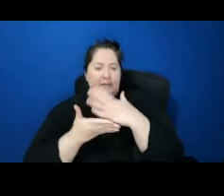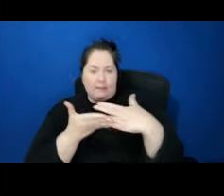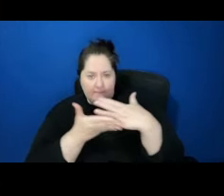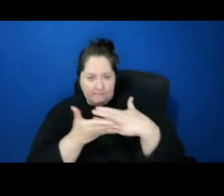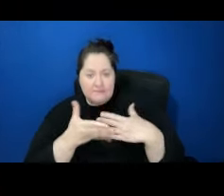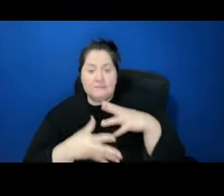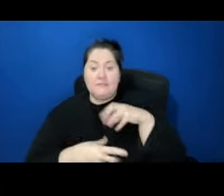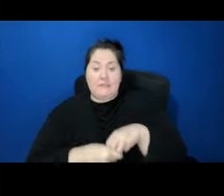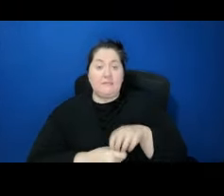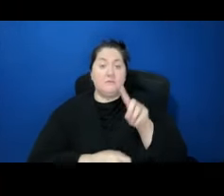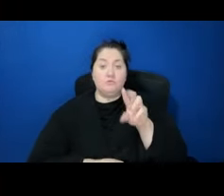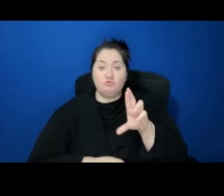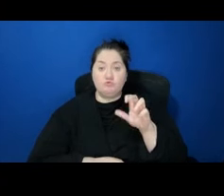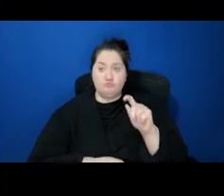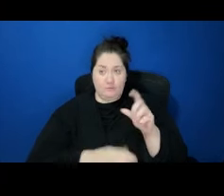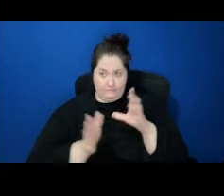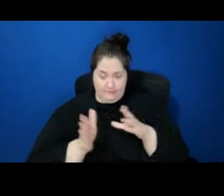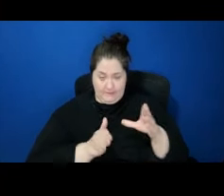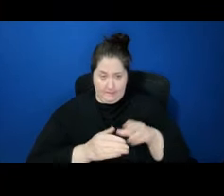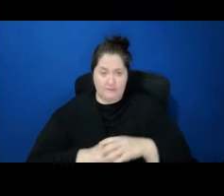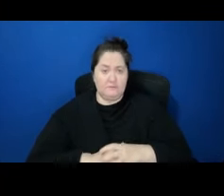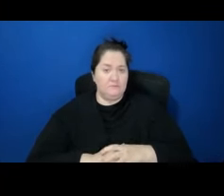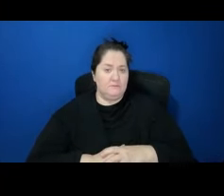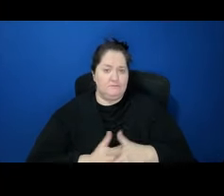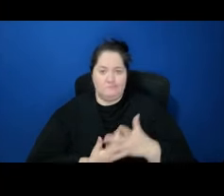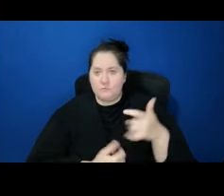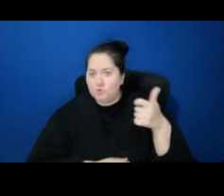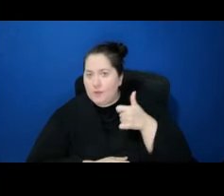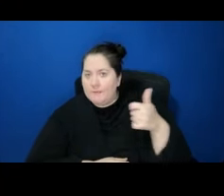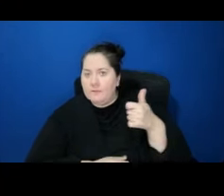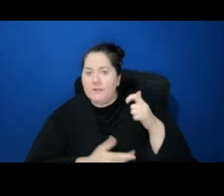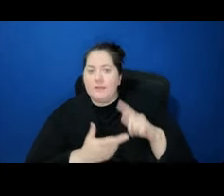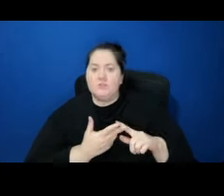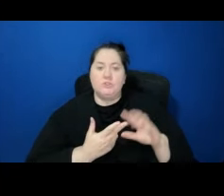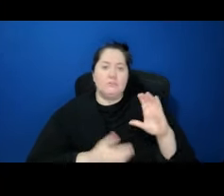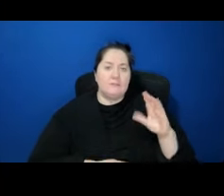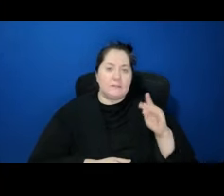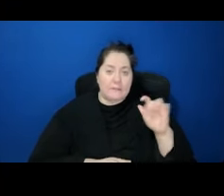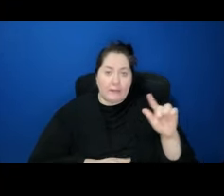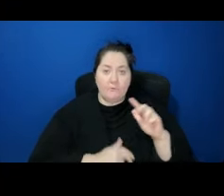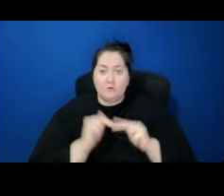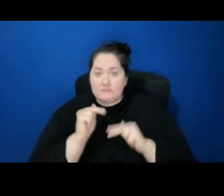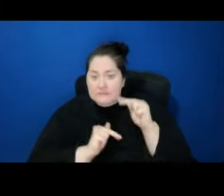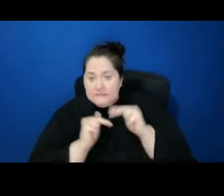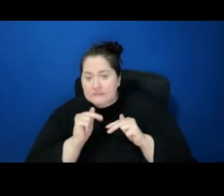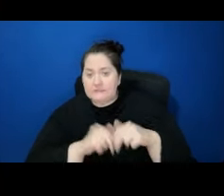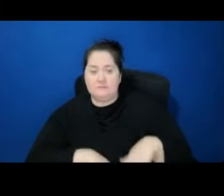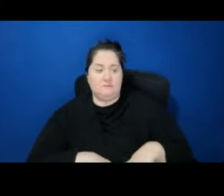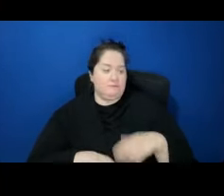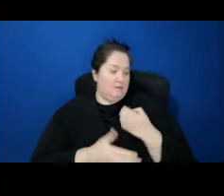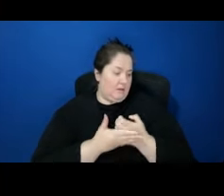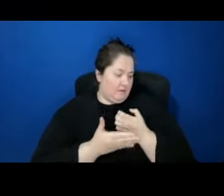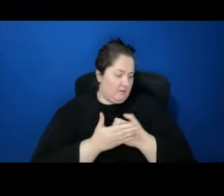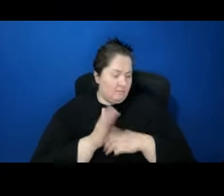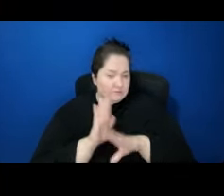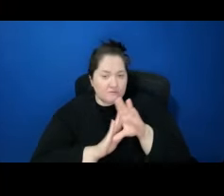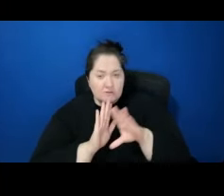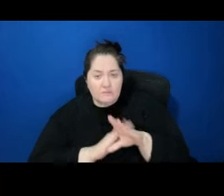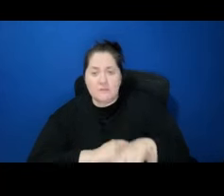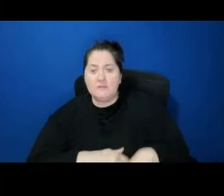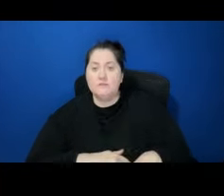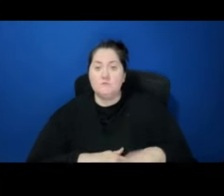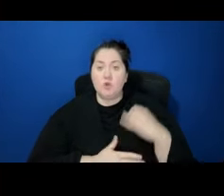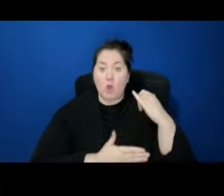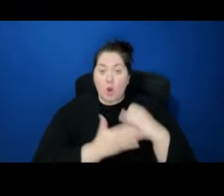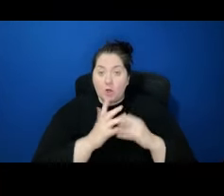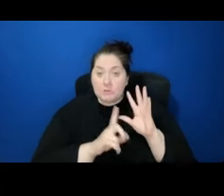are in the draft plan, everything from transportation to capital facilities, economic development, arts and culture, and